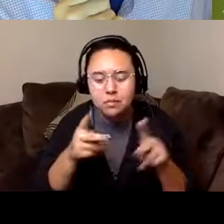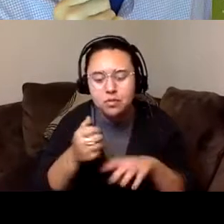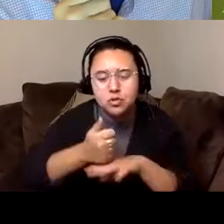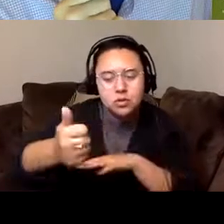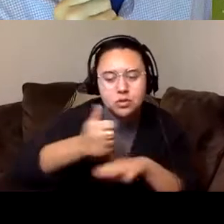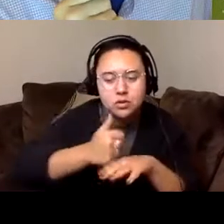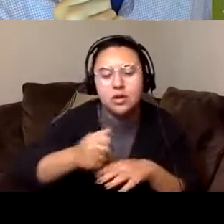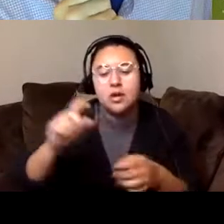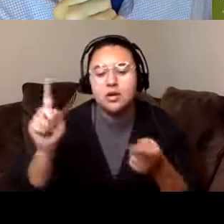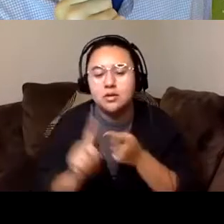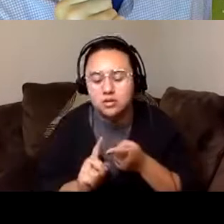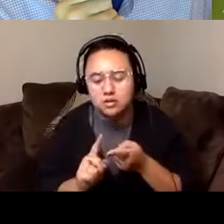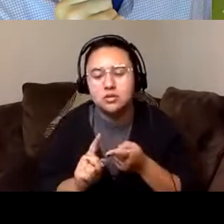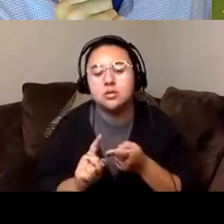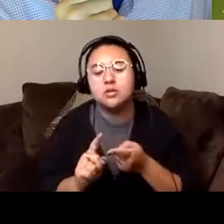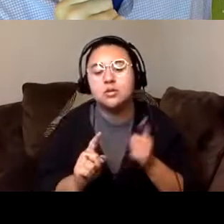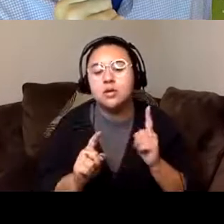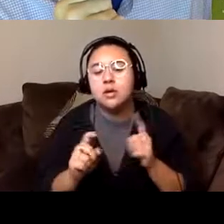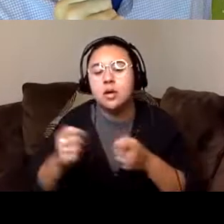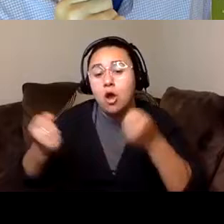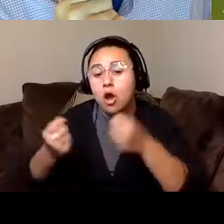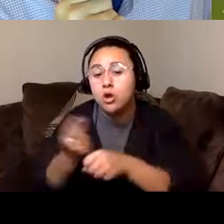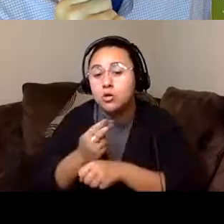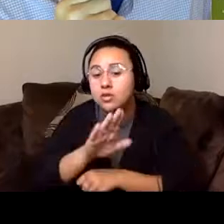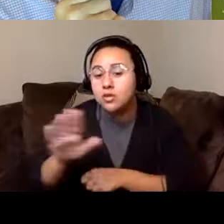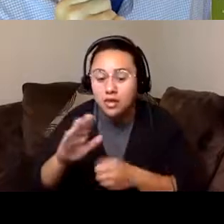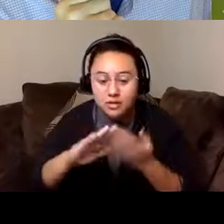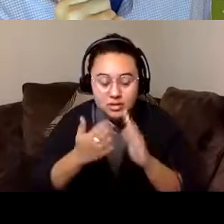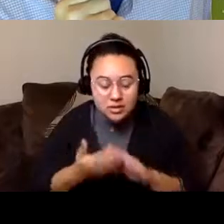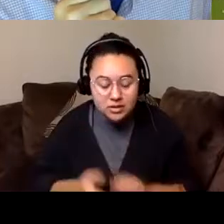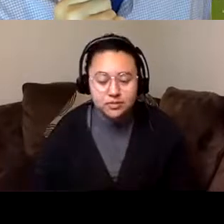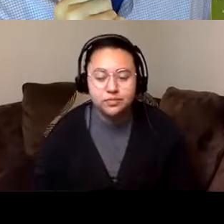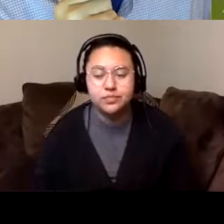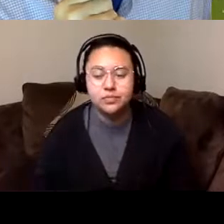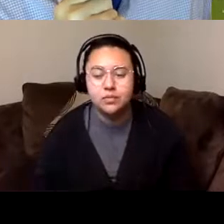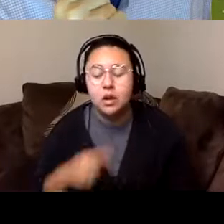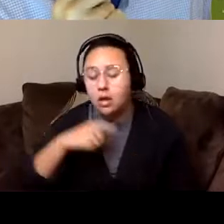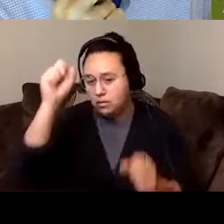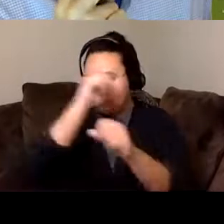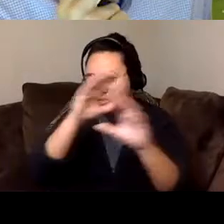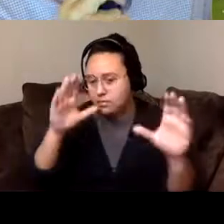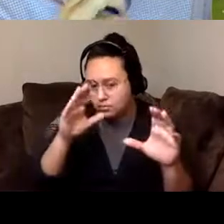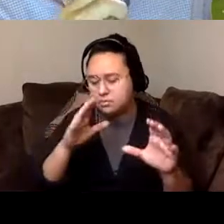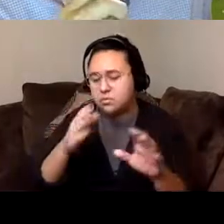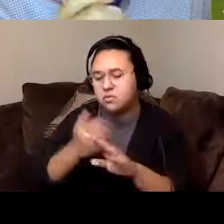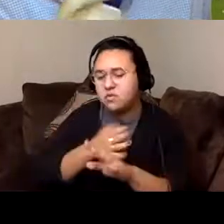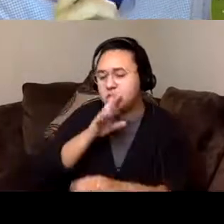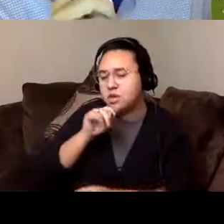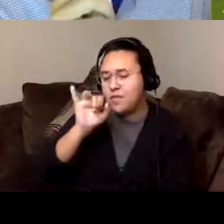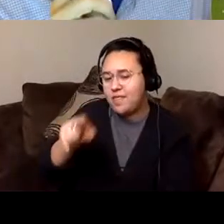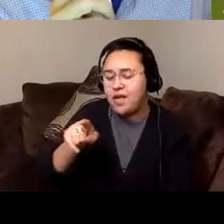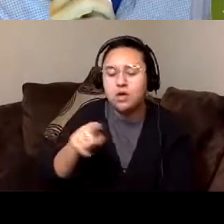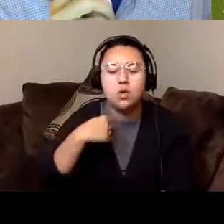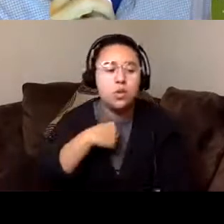on mobile usage in their cities. What I envision is, and before I get there, is to take a look at the city